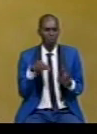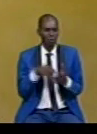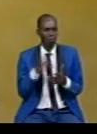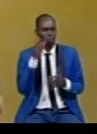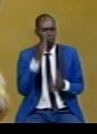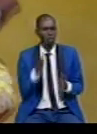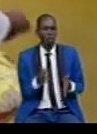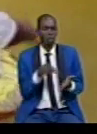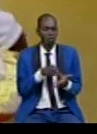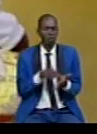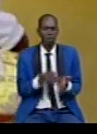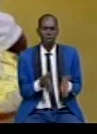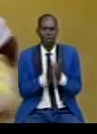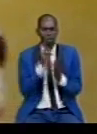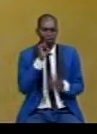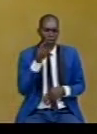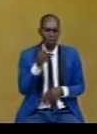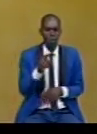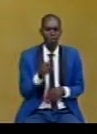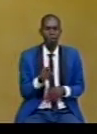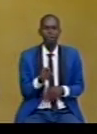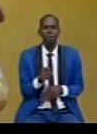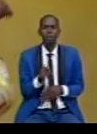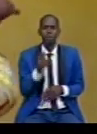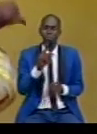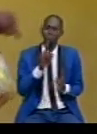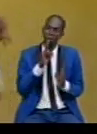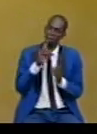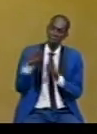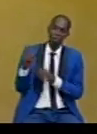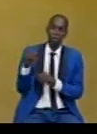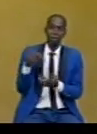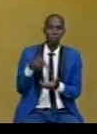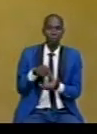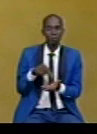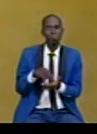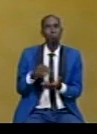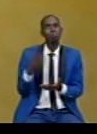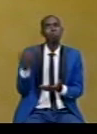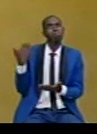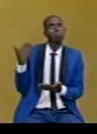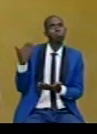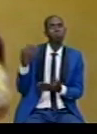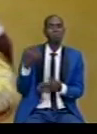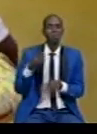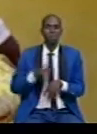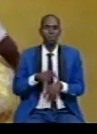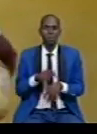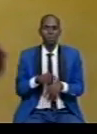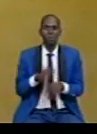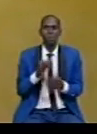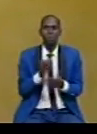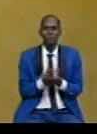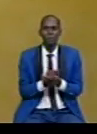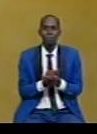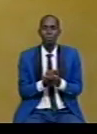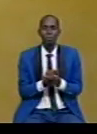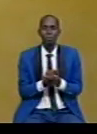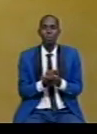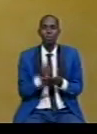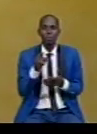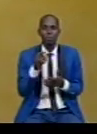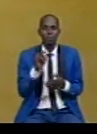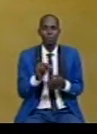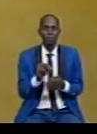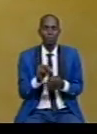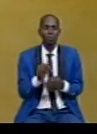me. So Anand told her so-so date. She now said, okay, can I give her my urine? I